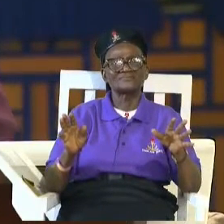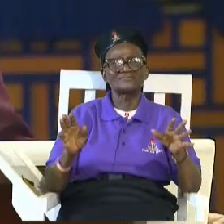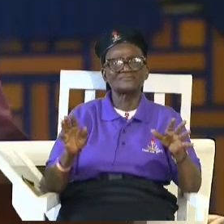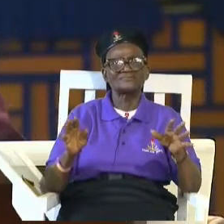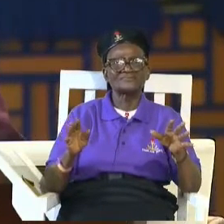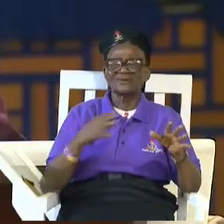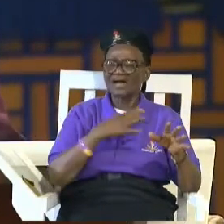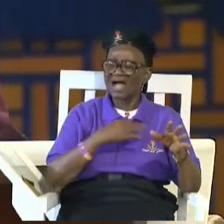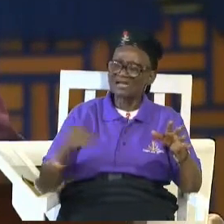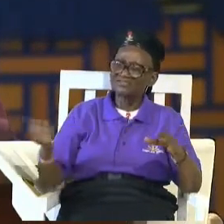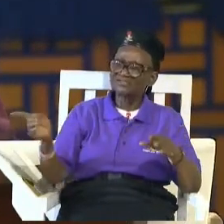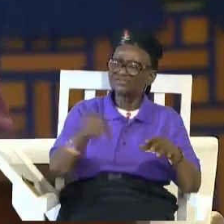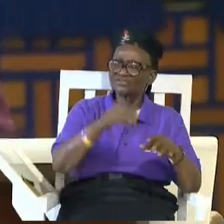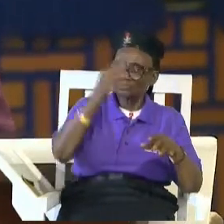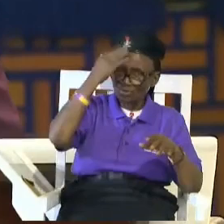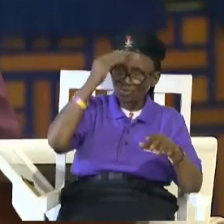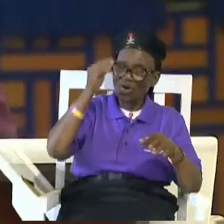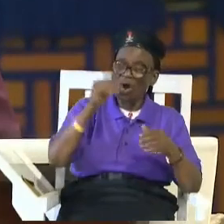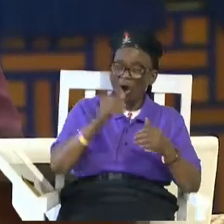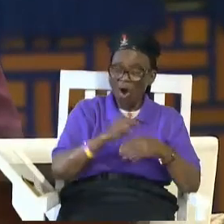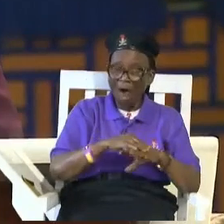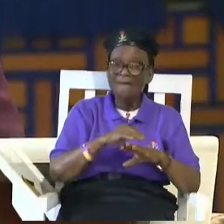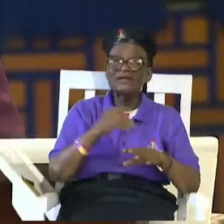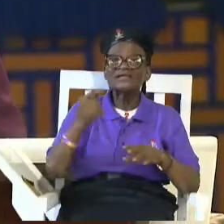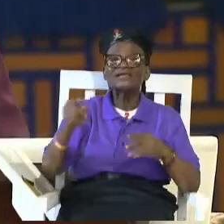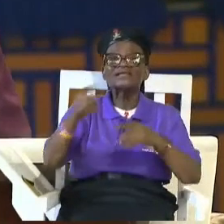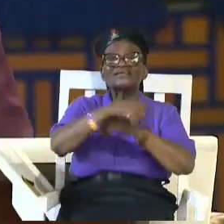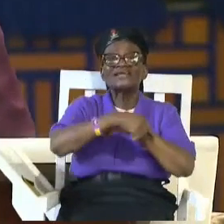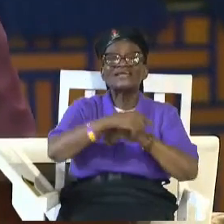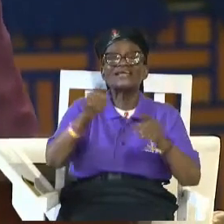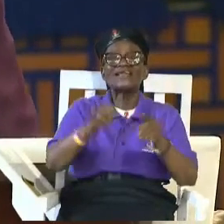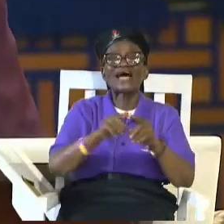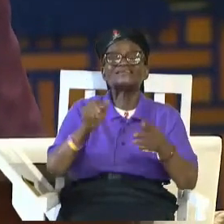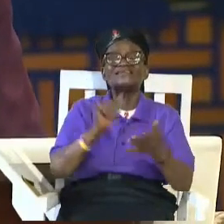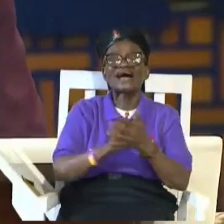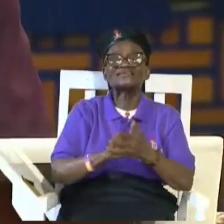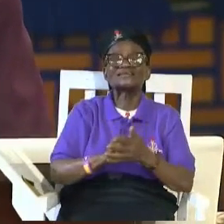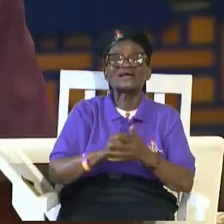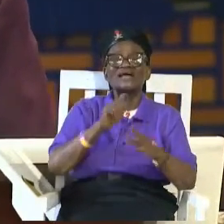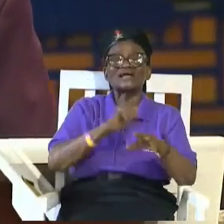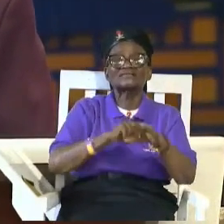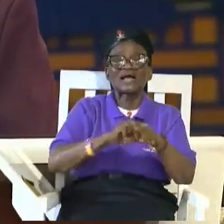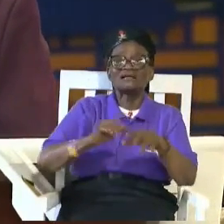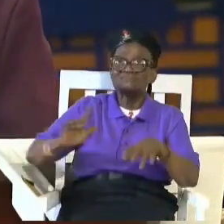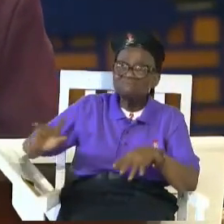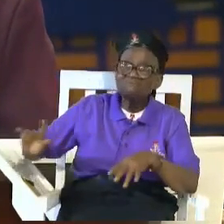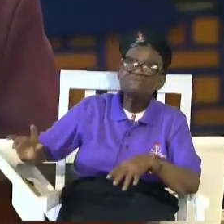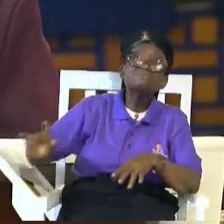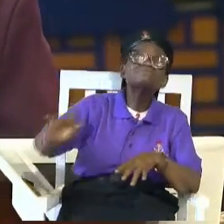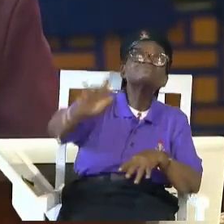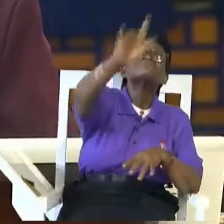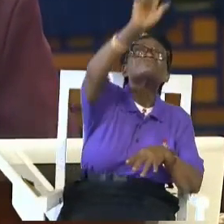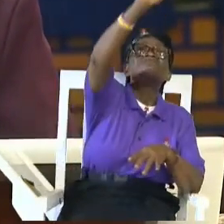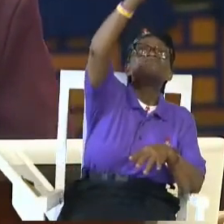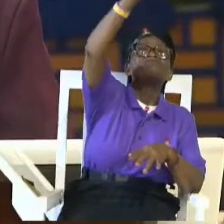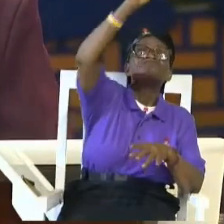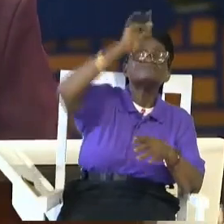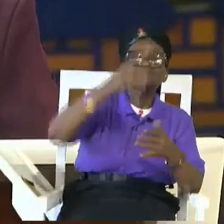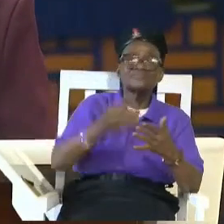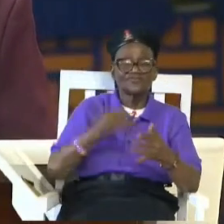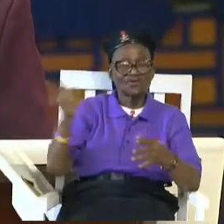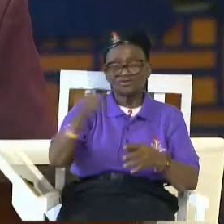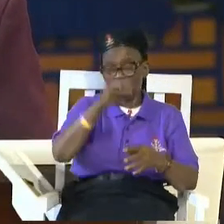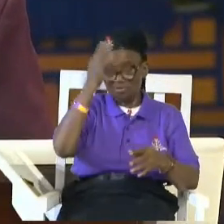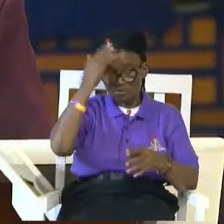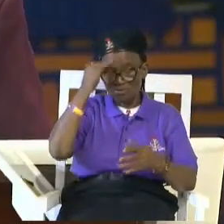And you know, on a day like that, time flies. And before you knew it, 7 I